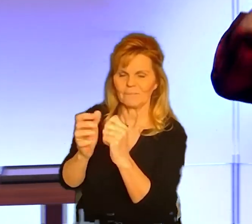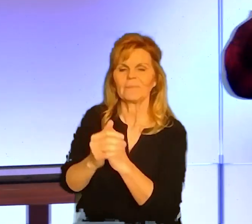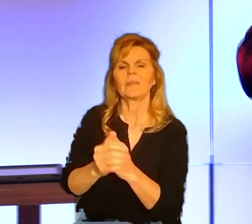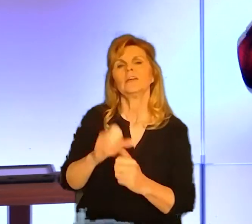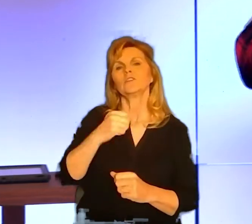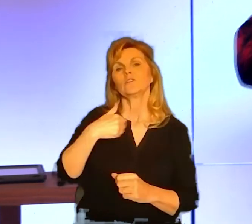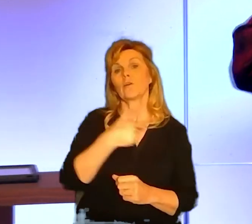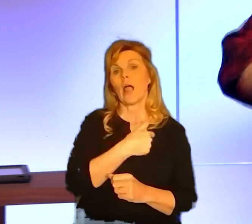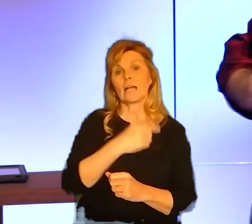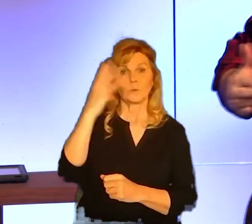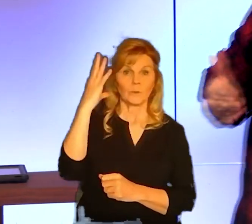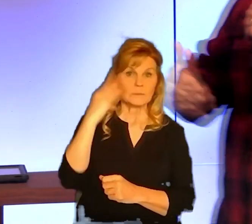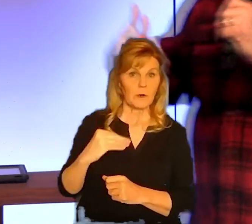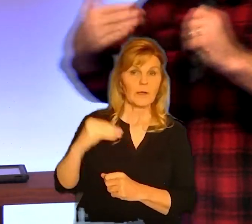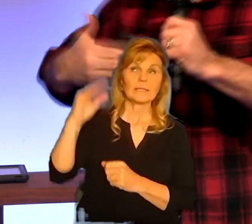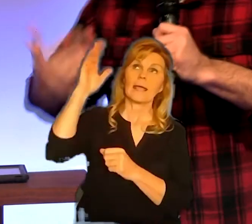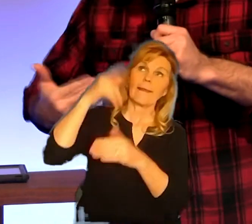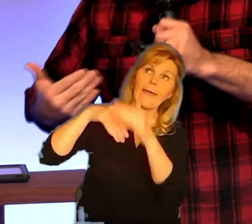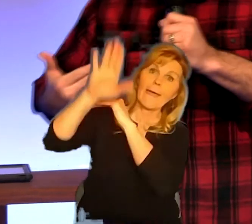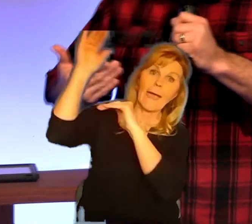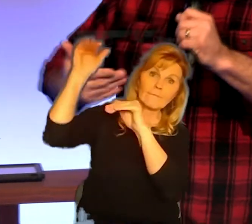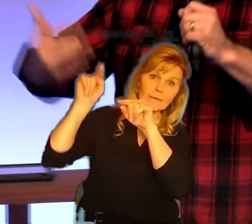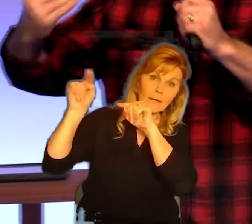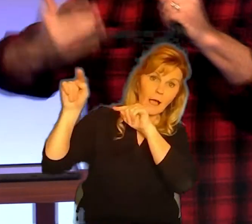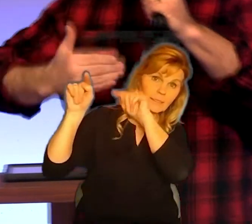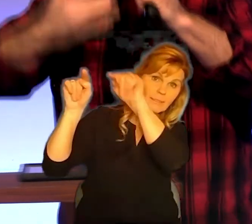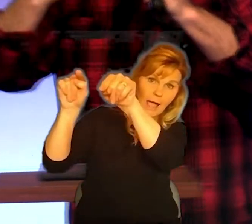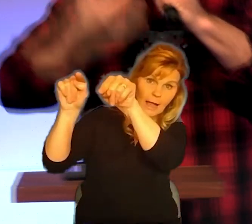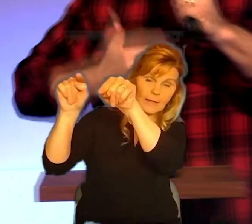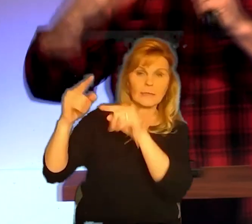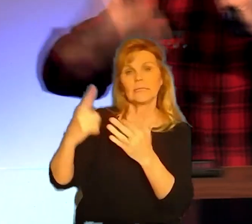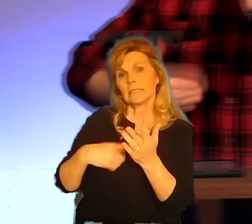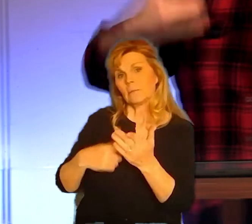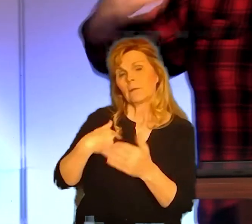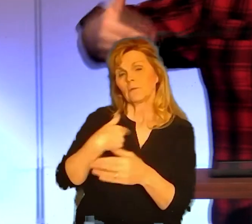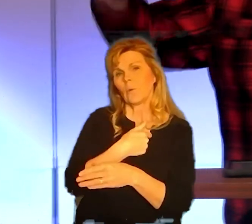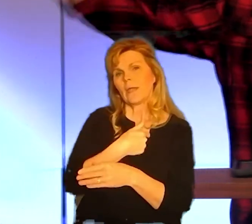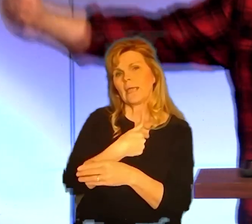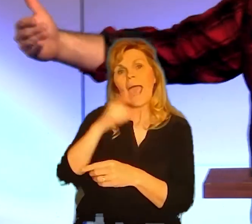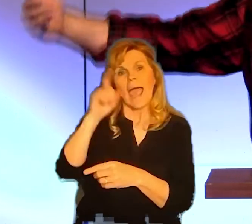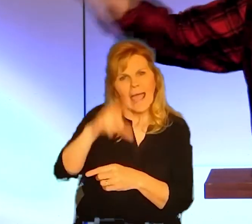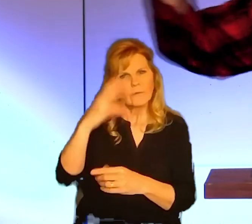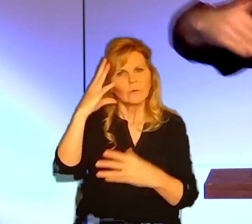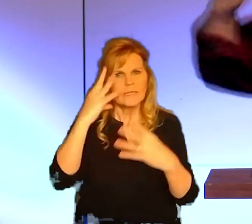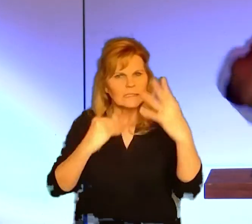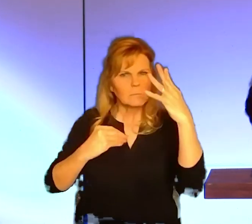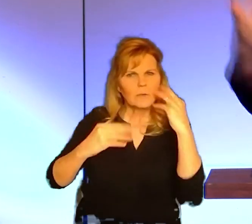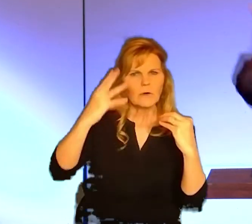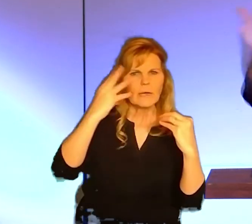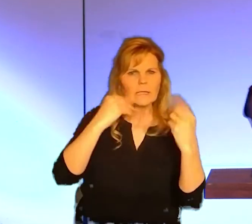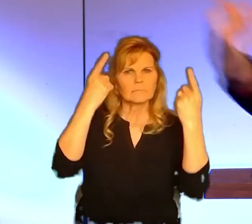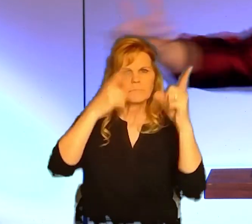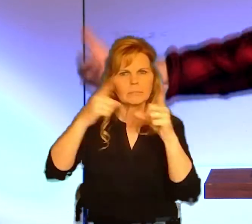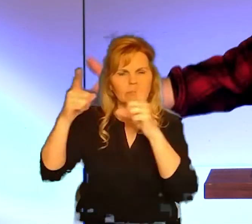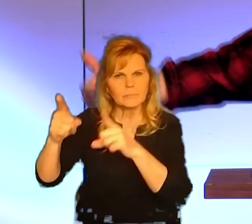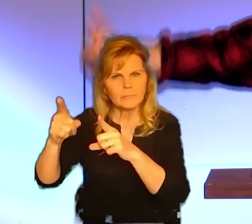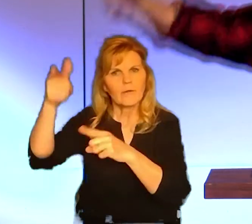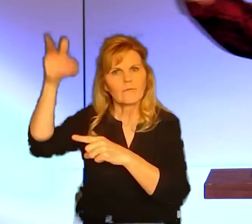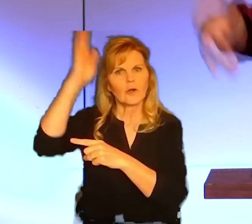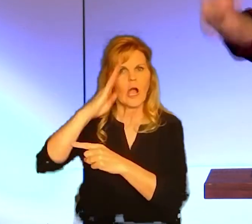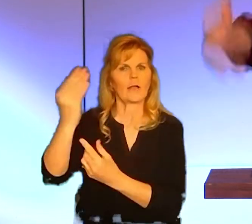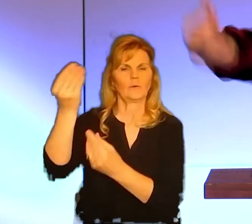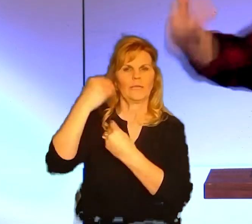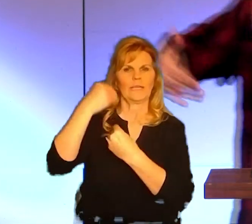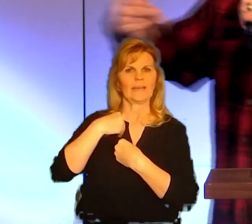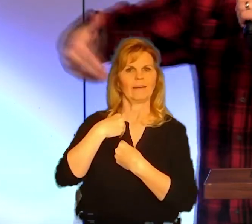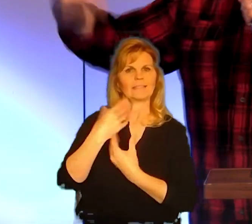experience and align with heaven, there's sometimes we have to go through some things for God to build our faith so